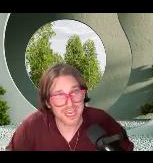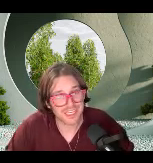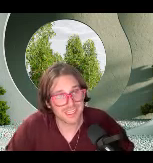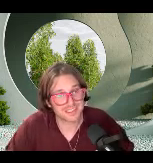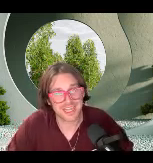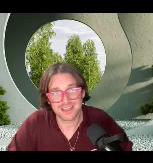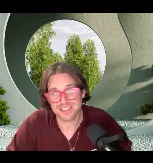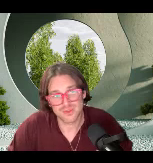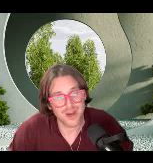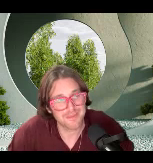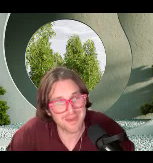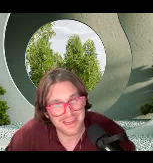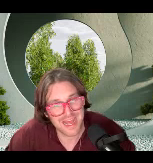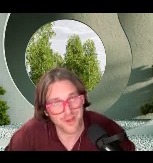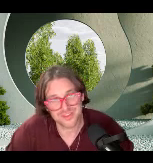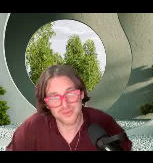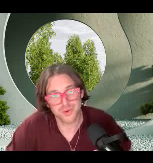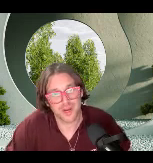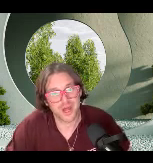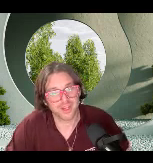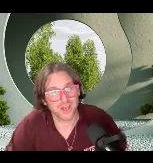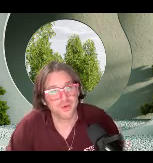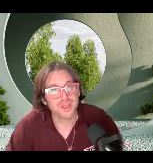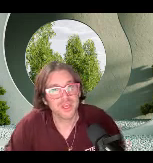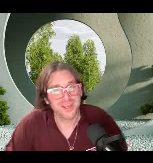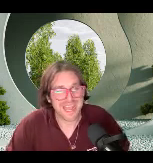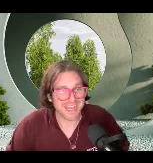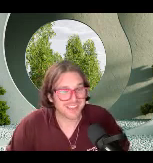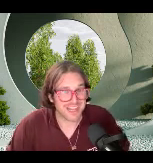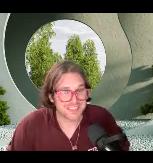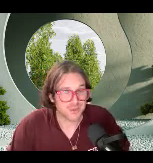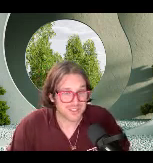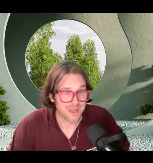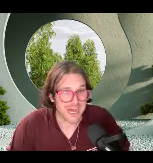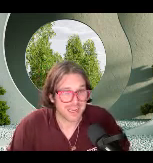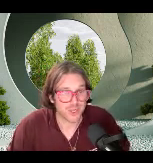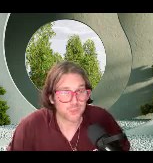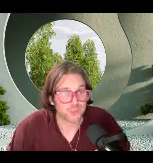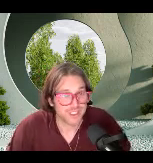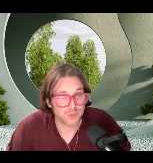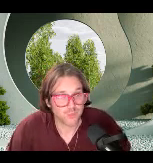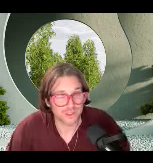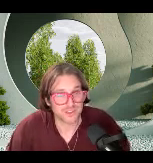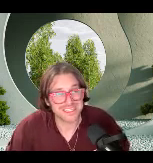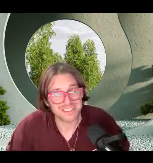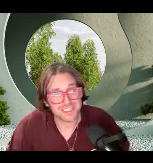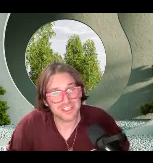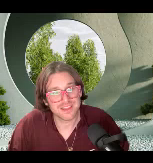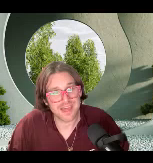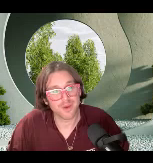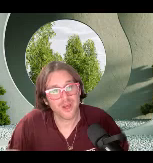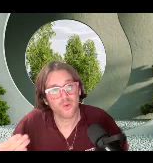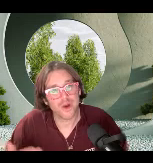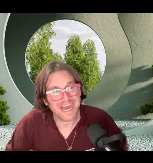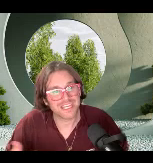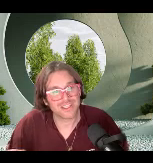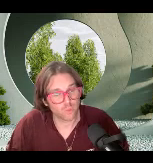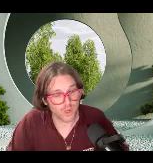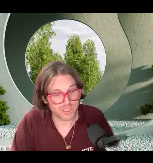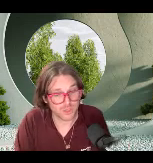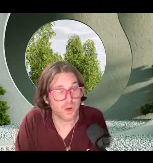you have a student check in and say, this is where I'm at now, this is where I want to go, analyzing what's going on in their real world and teaching